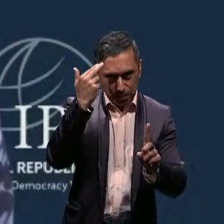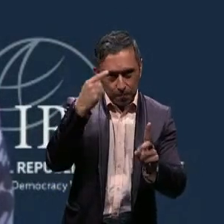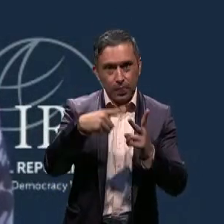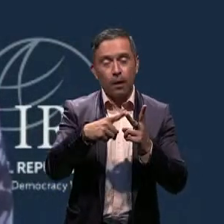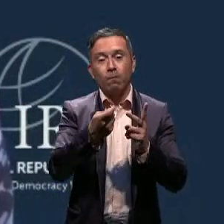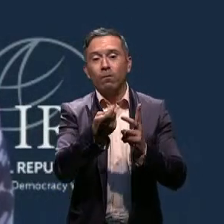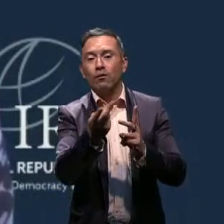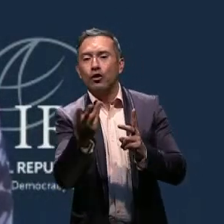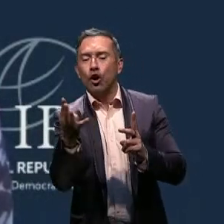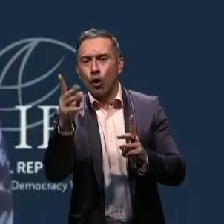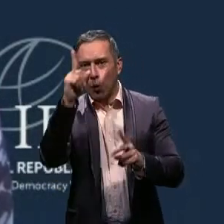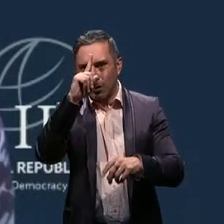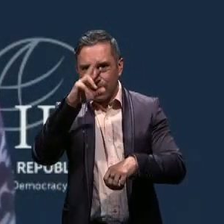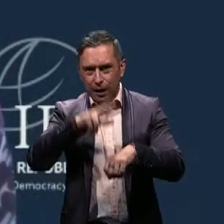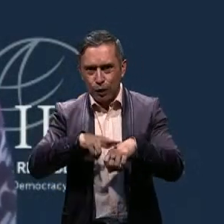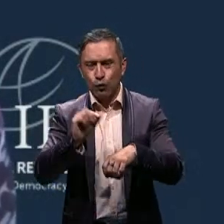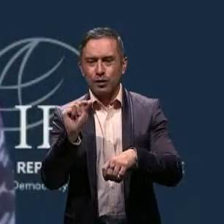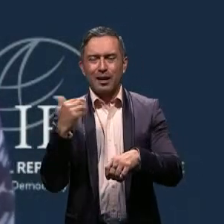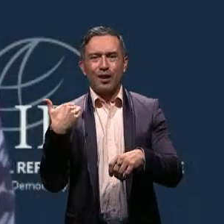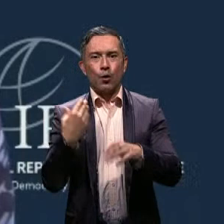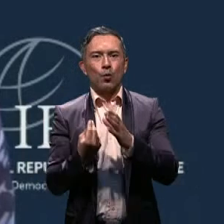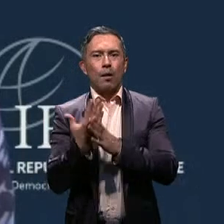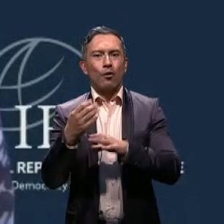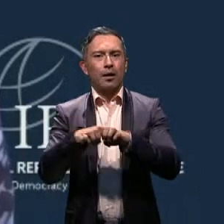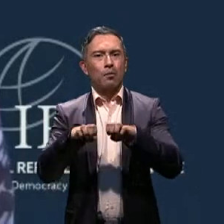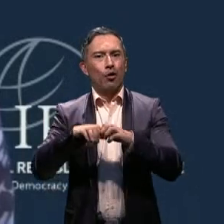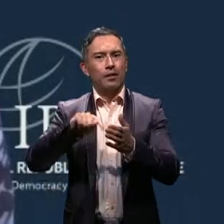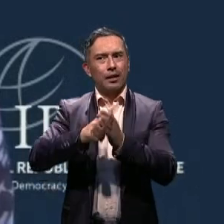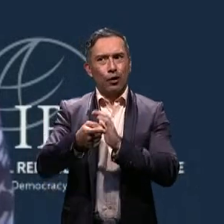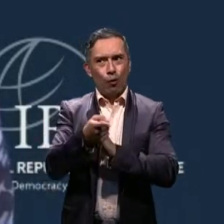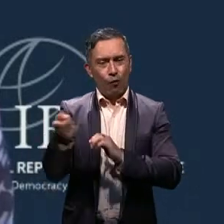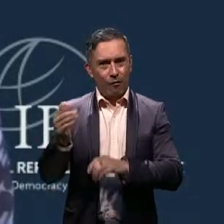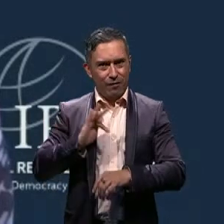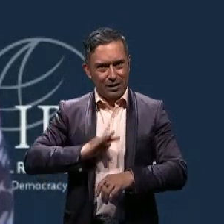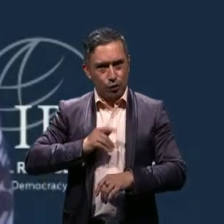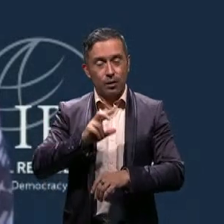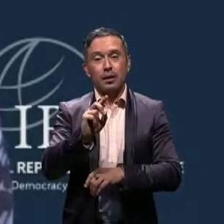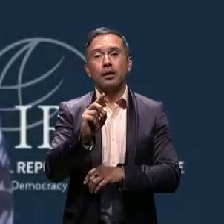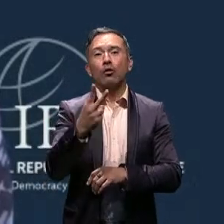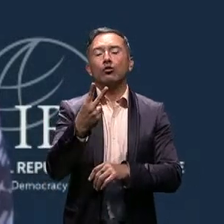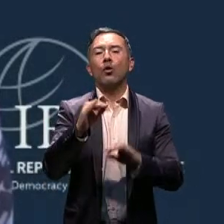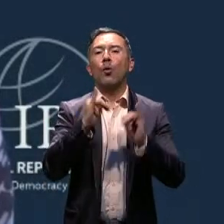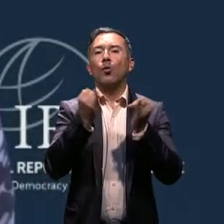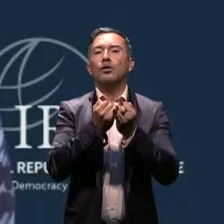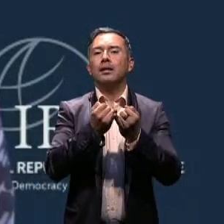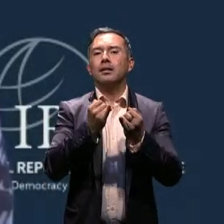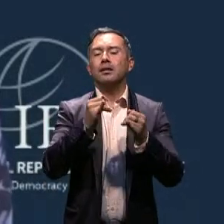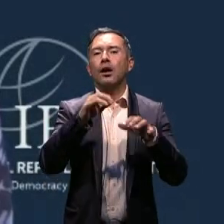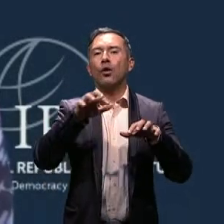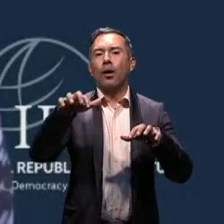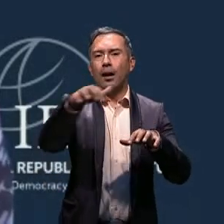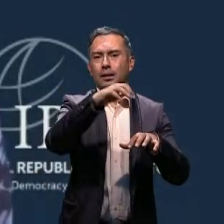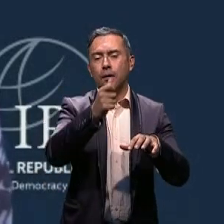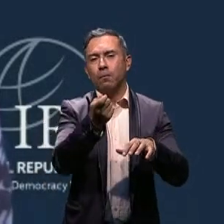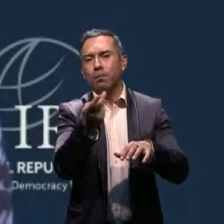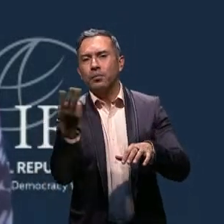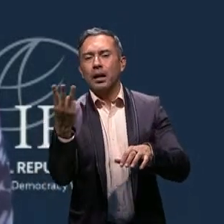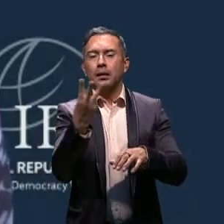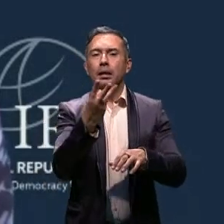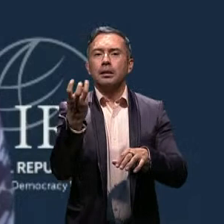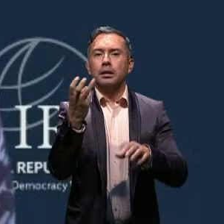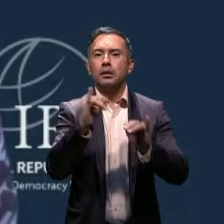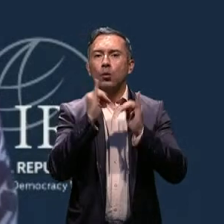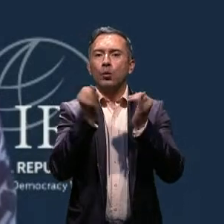their president, and the resilient technical equipment team, the 32 local